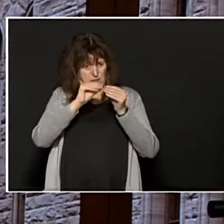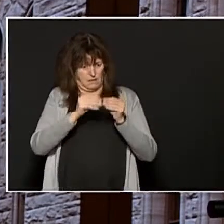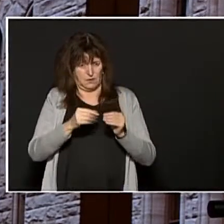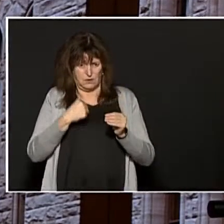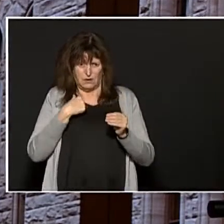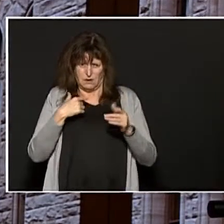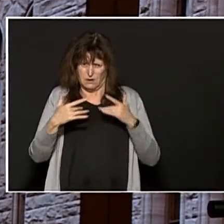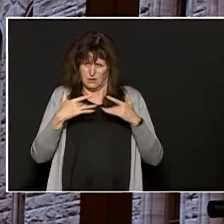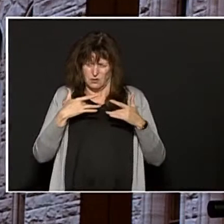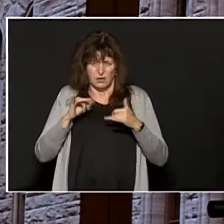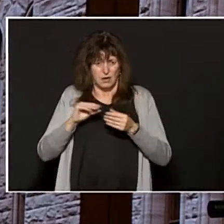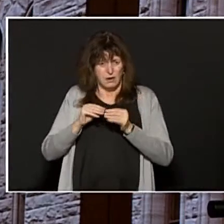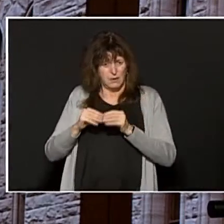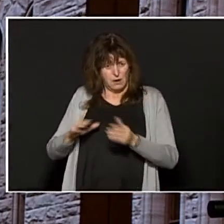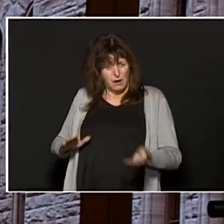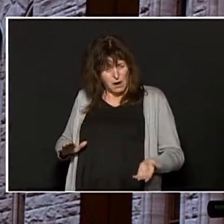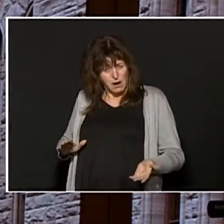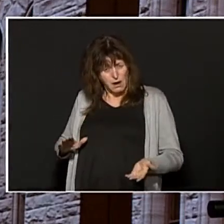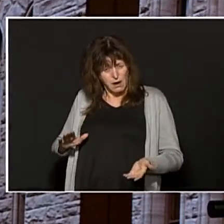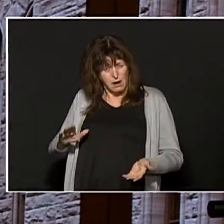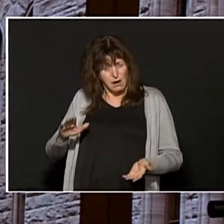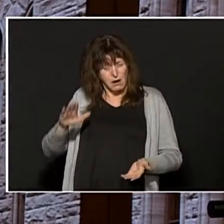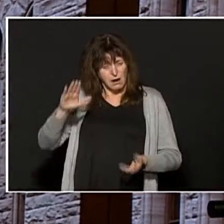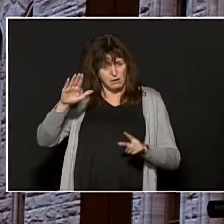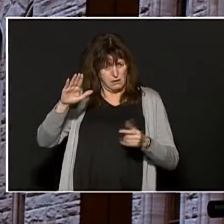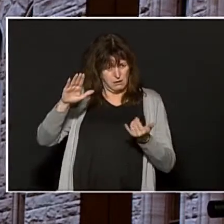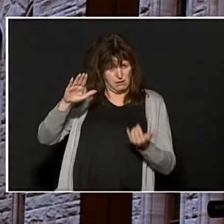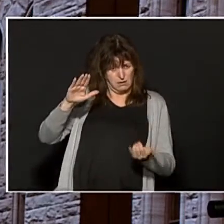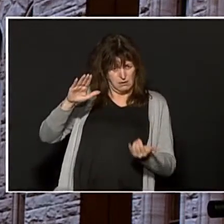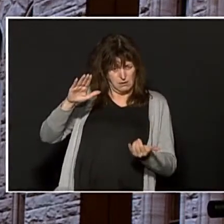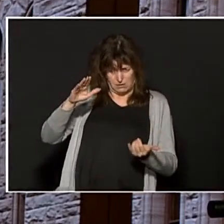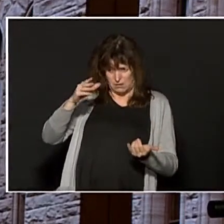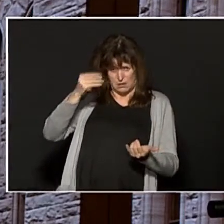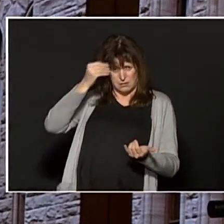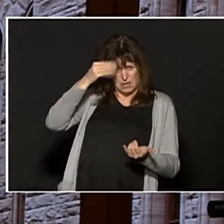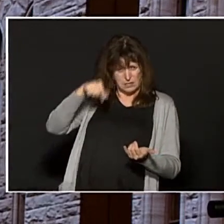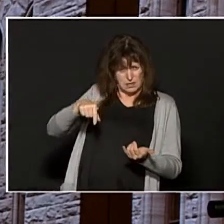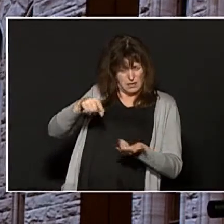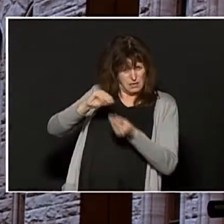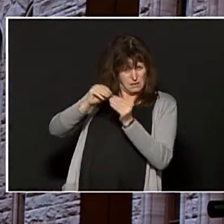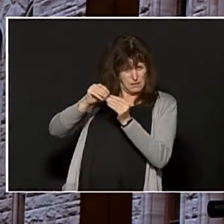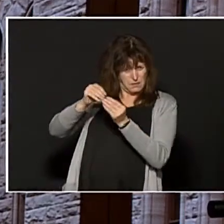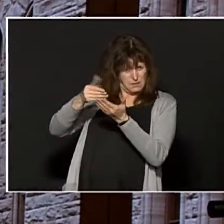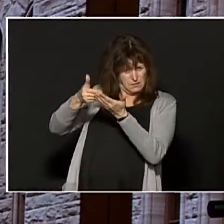today. Our data shows us that we are testing